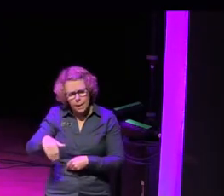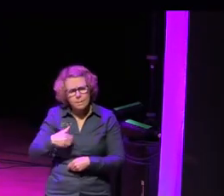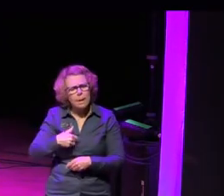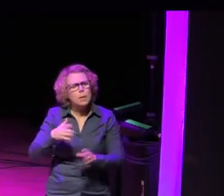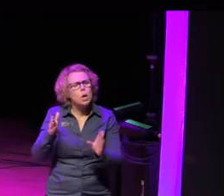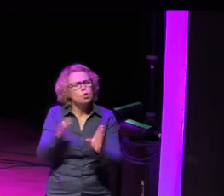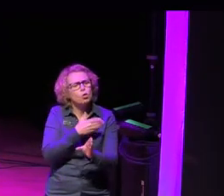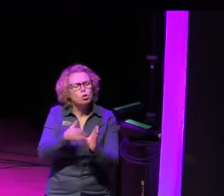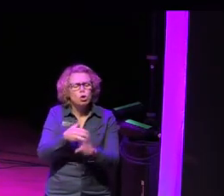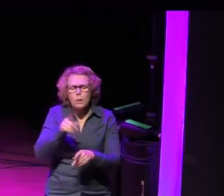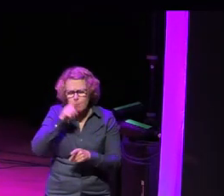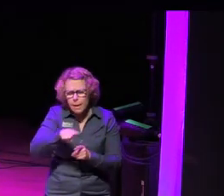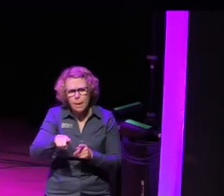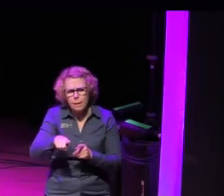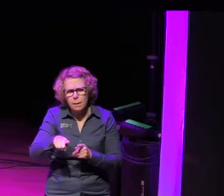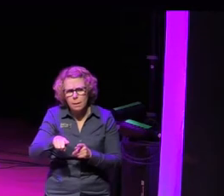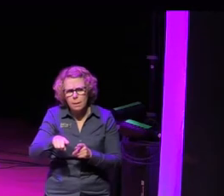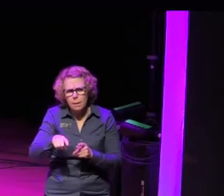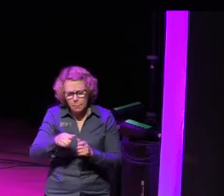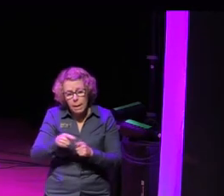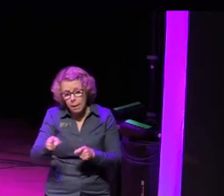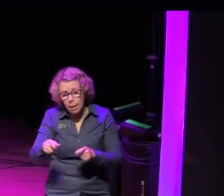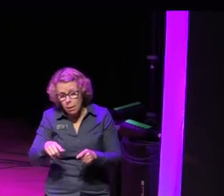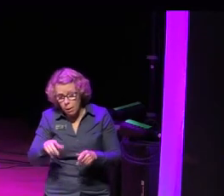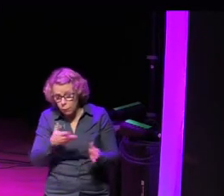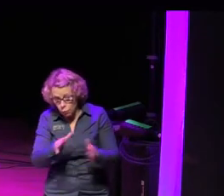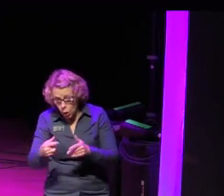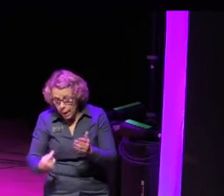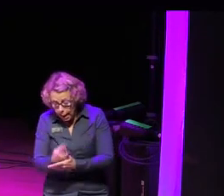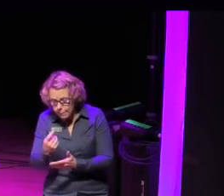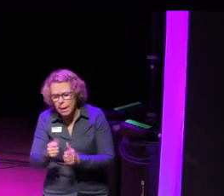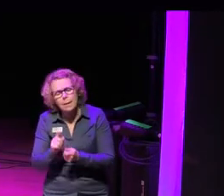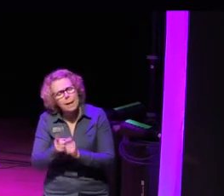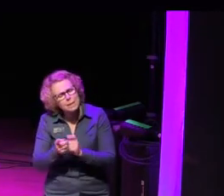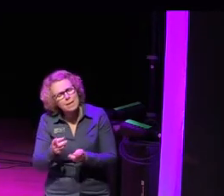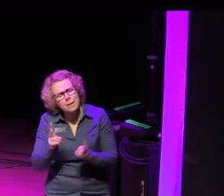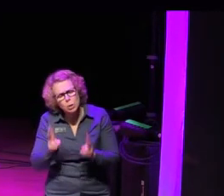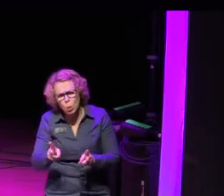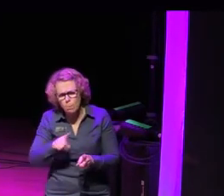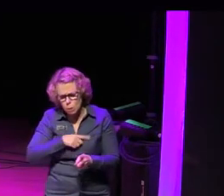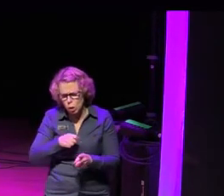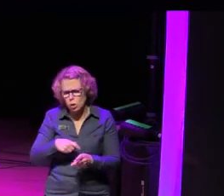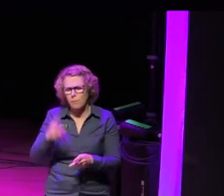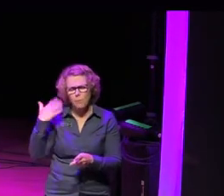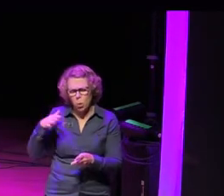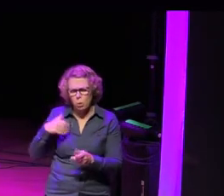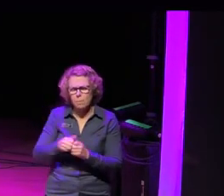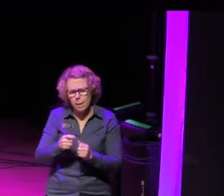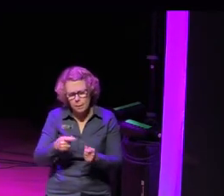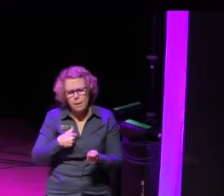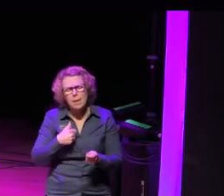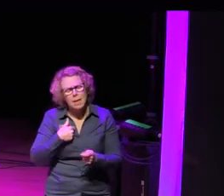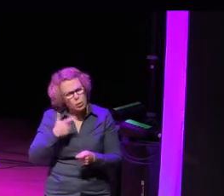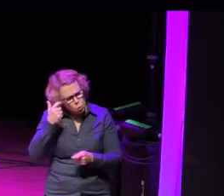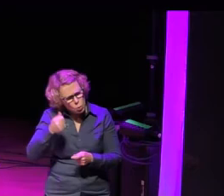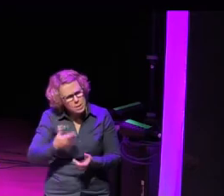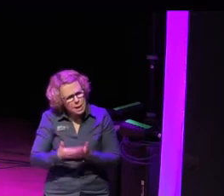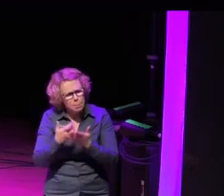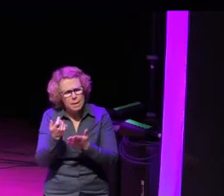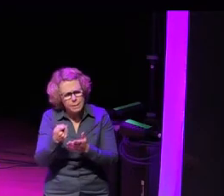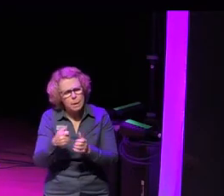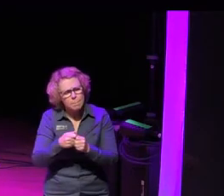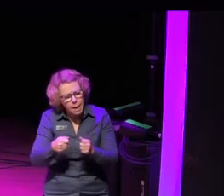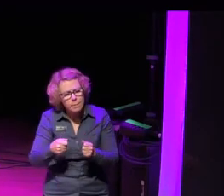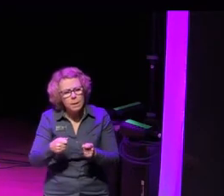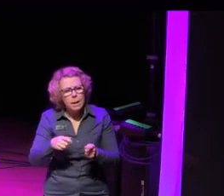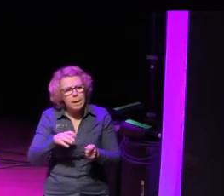torture is wrong. It still takes place, maybe not as much as it did. So I think it has helped somewhat, but at least there